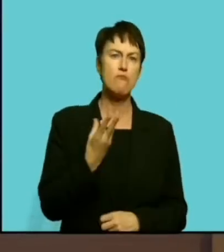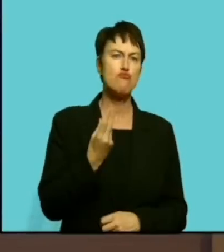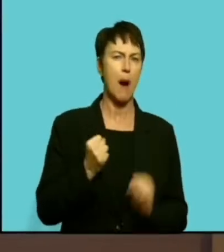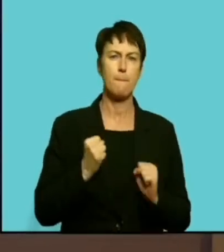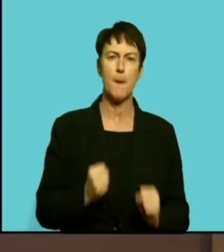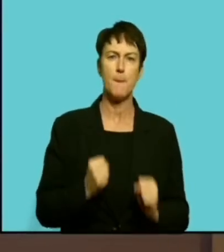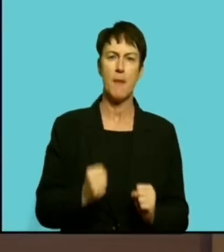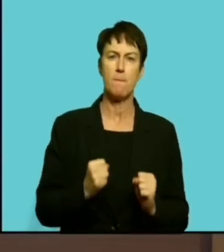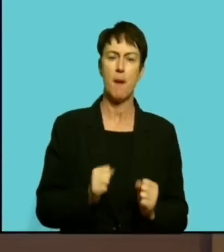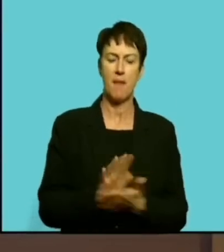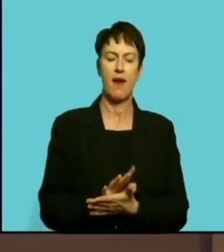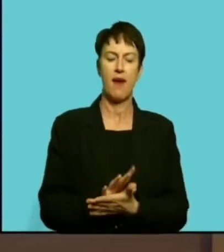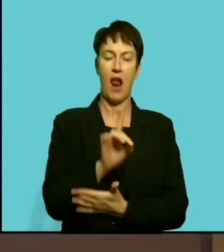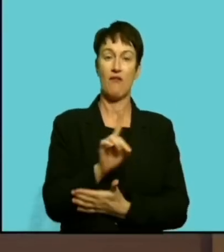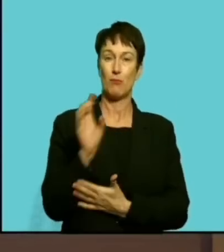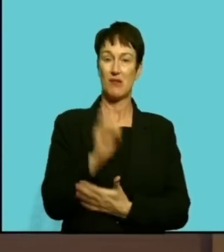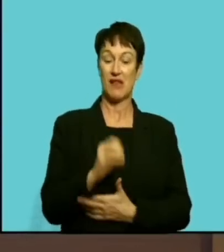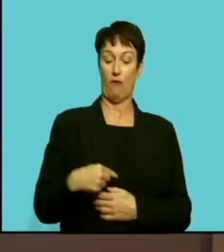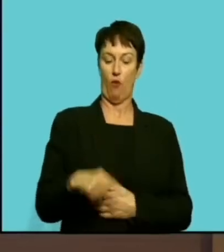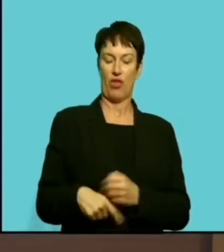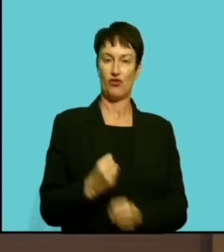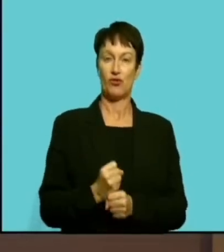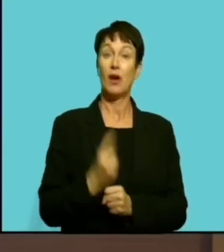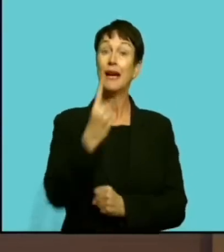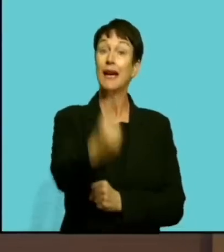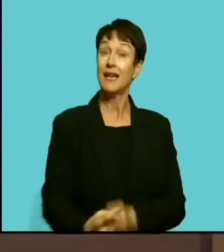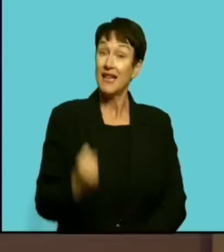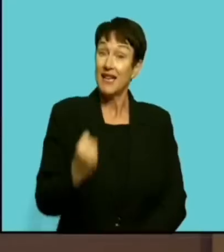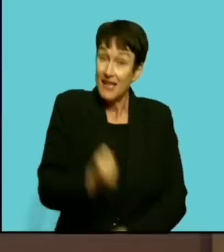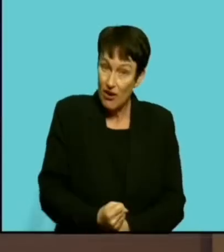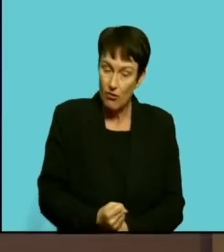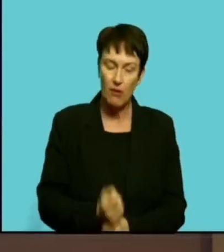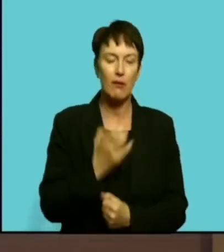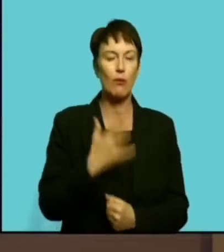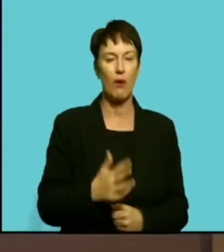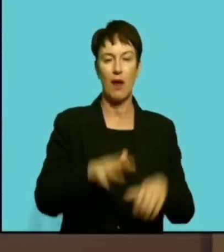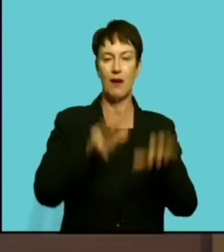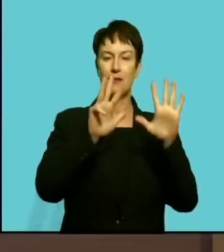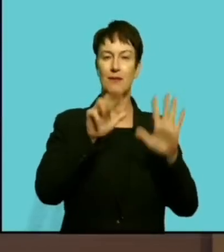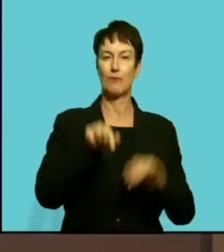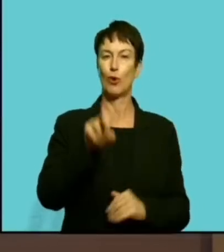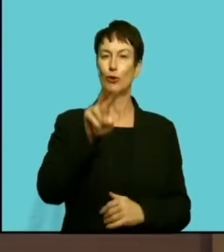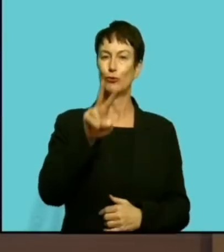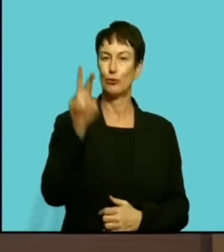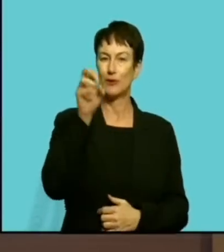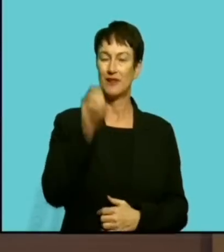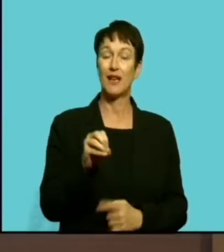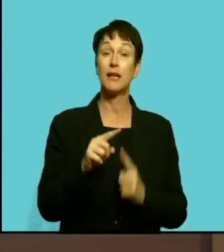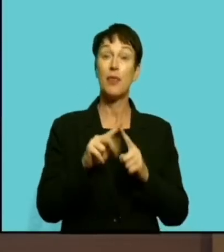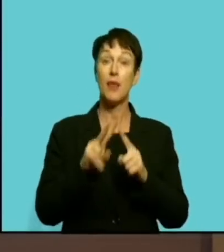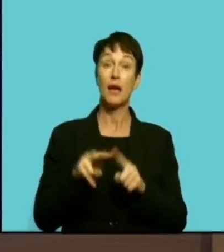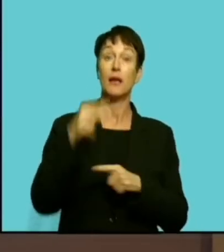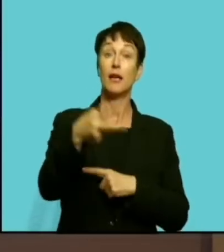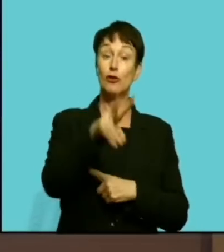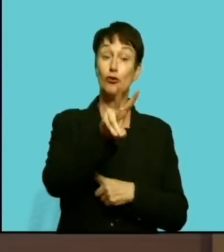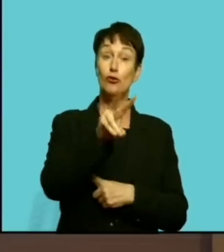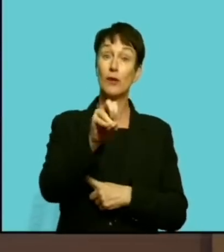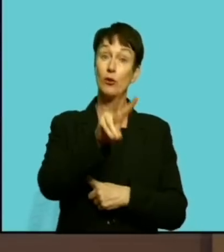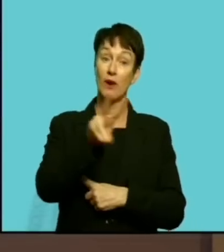in 2022, 9.2% in 2023, and 10% in